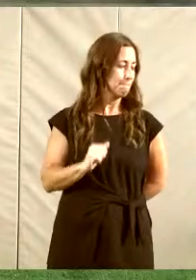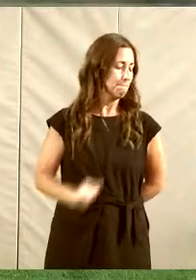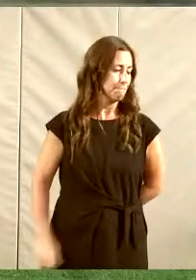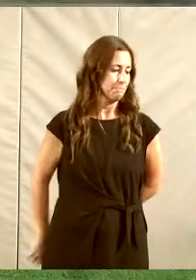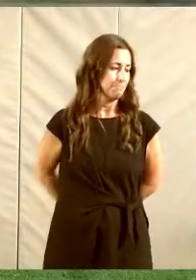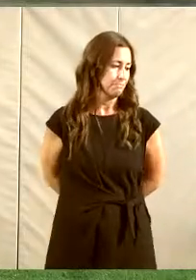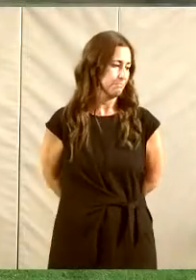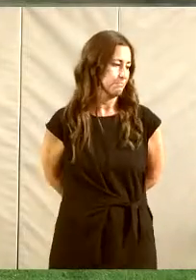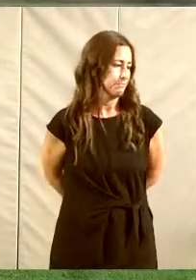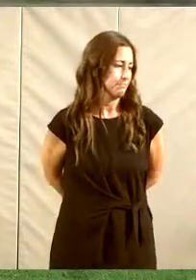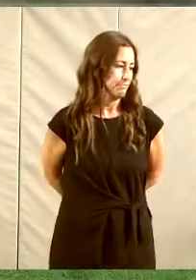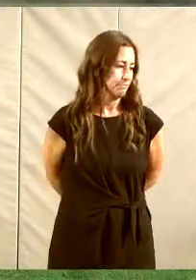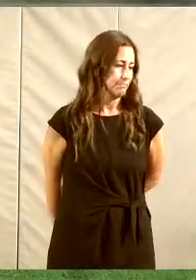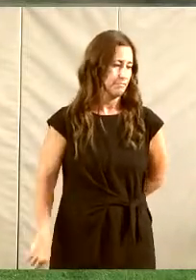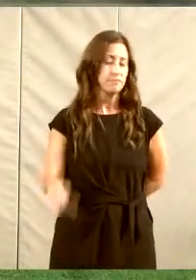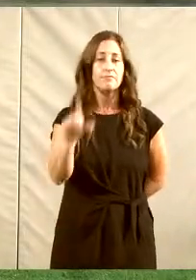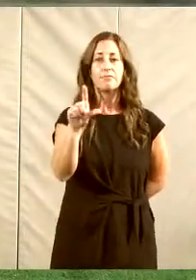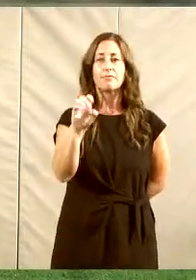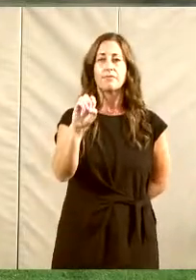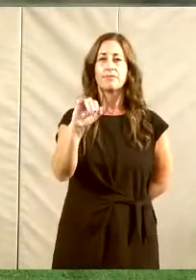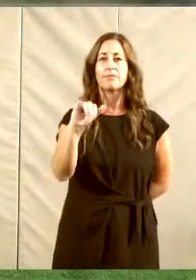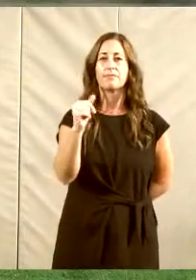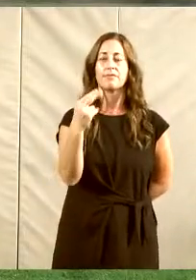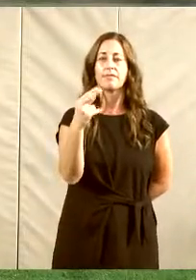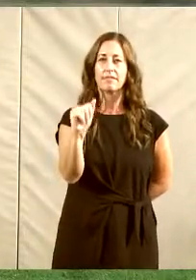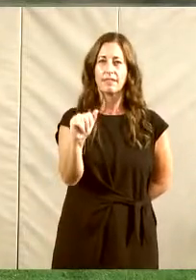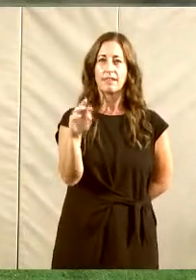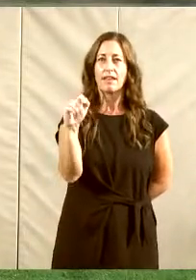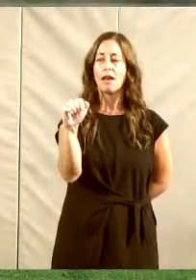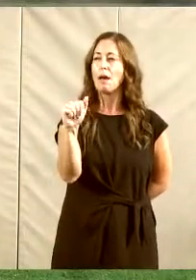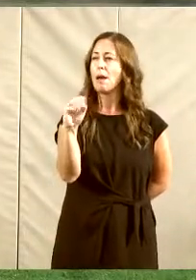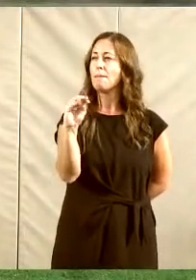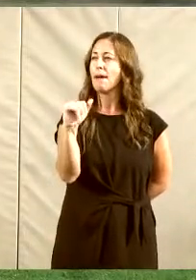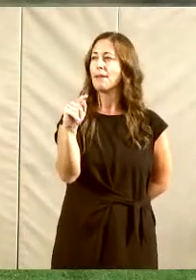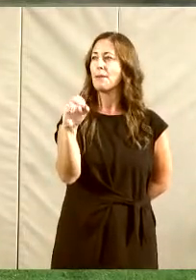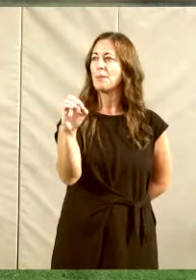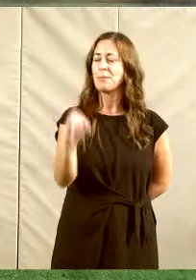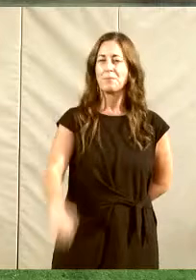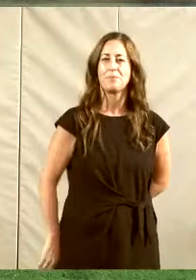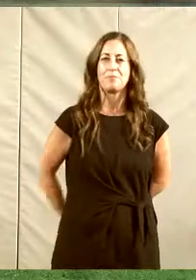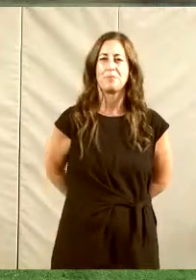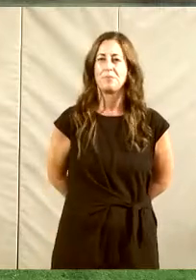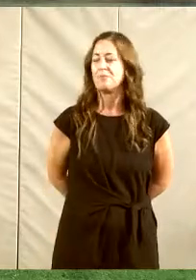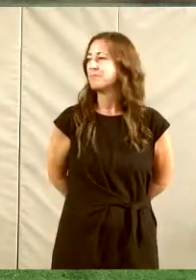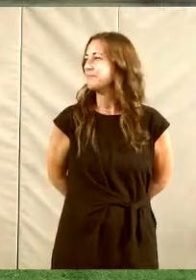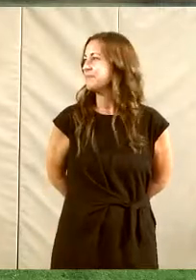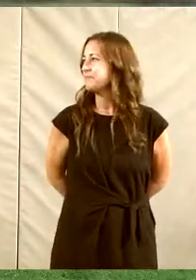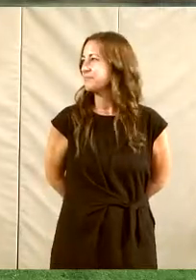Leah Finn Amato.